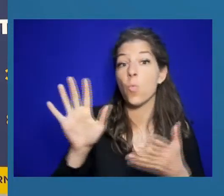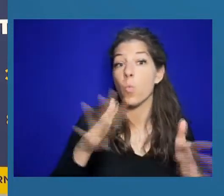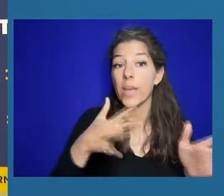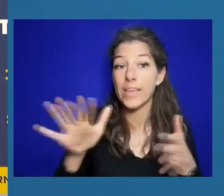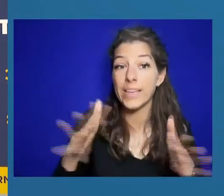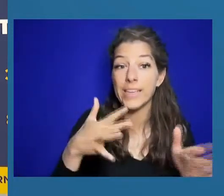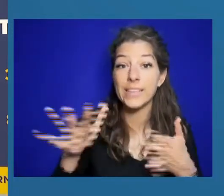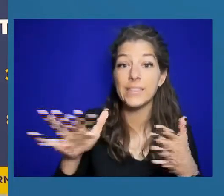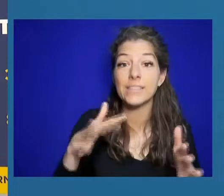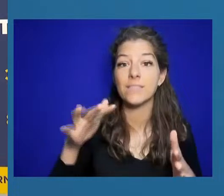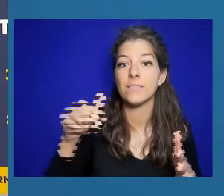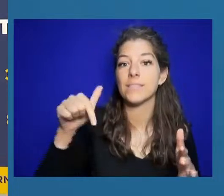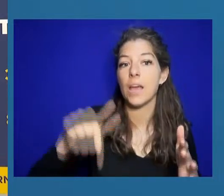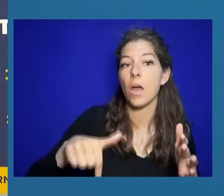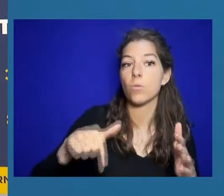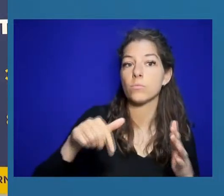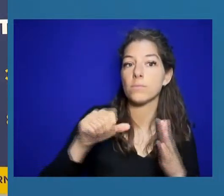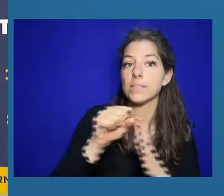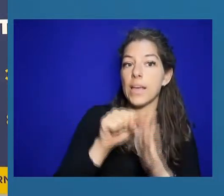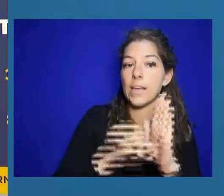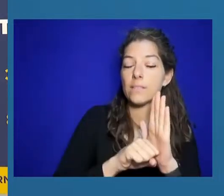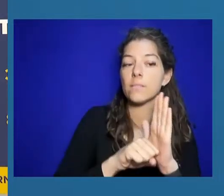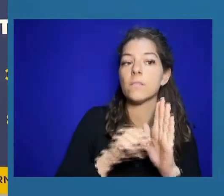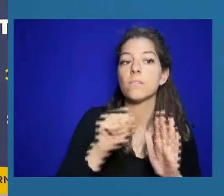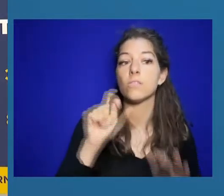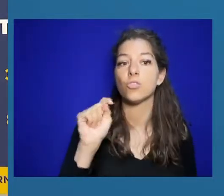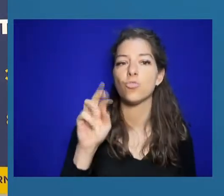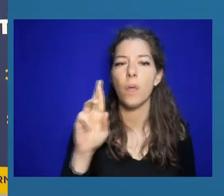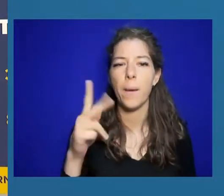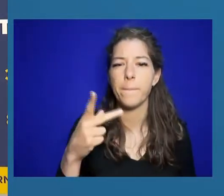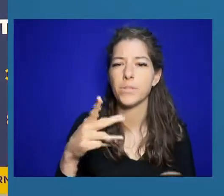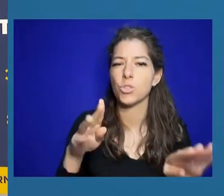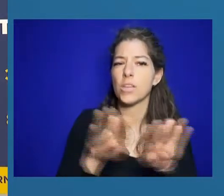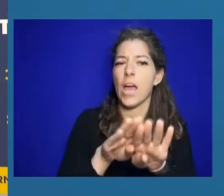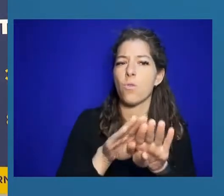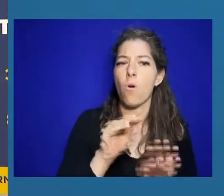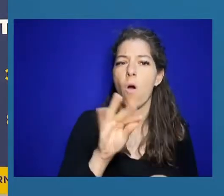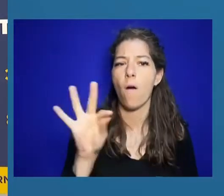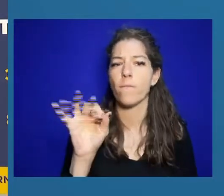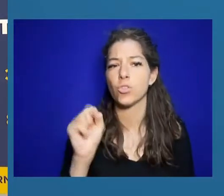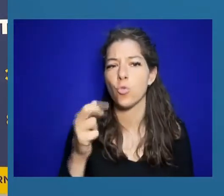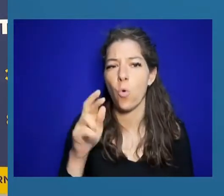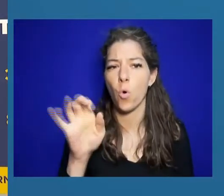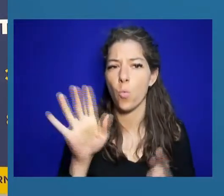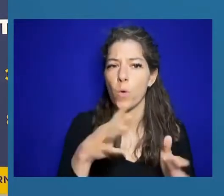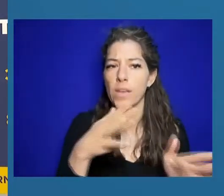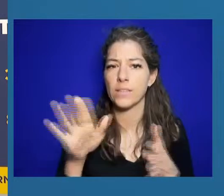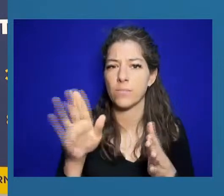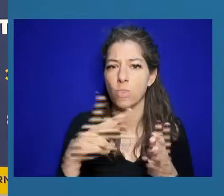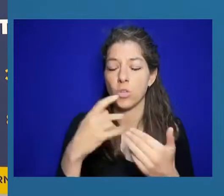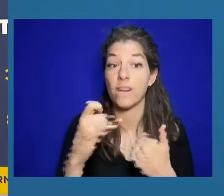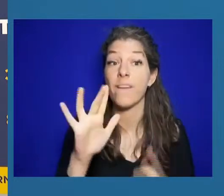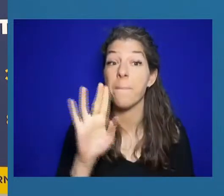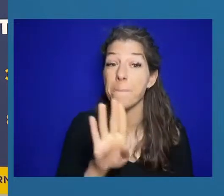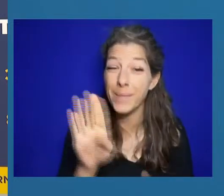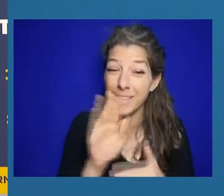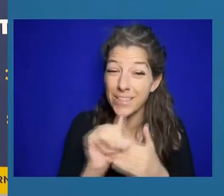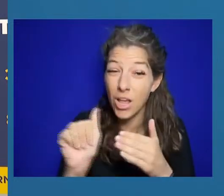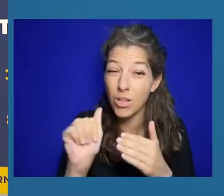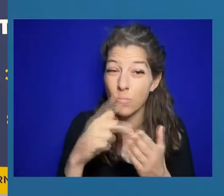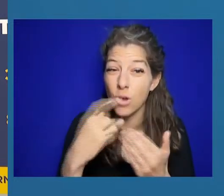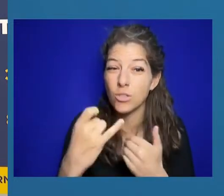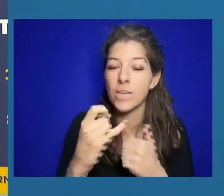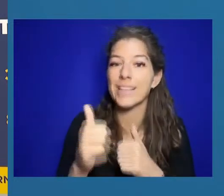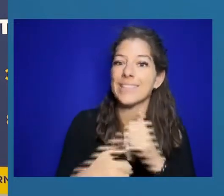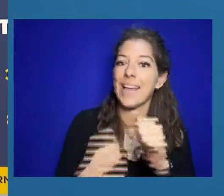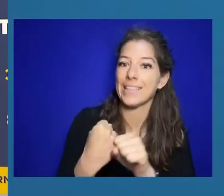in downstate. Donald Trump shut down an offshore wind project that was a $5 billion project, 10 years in the